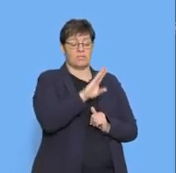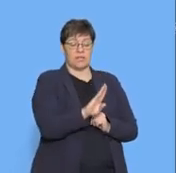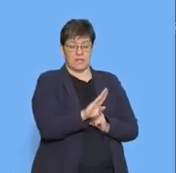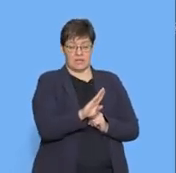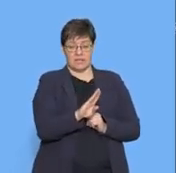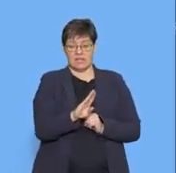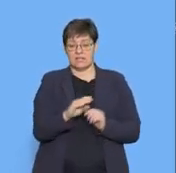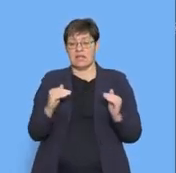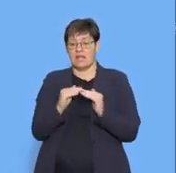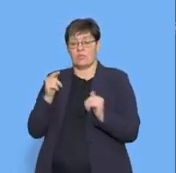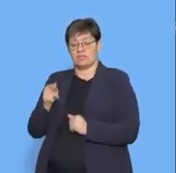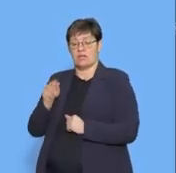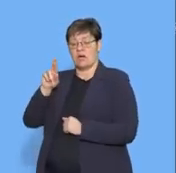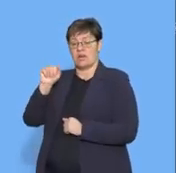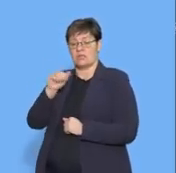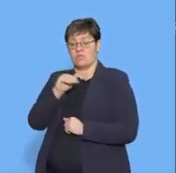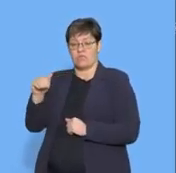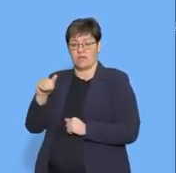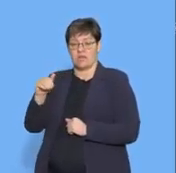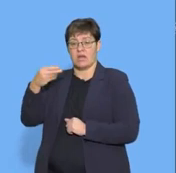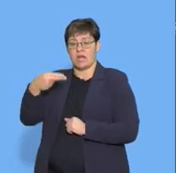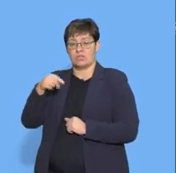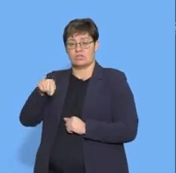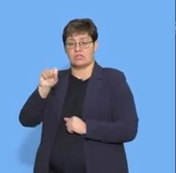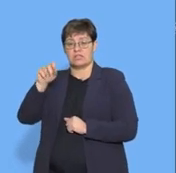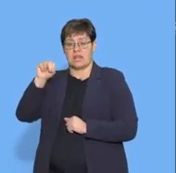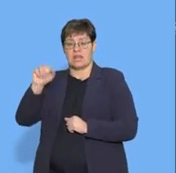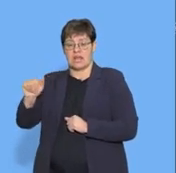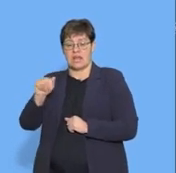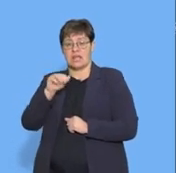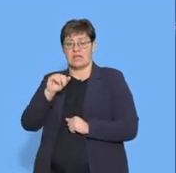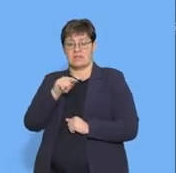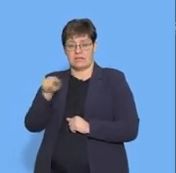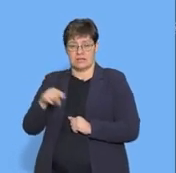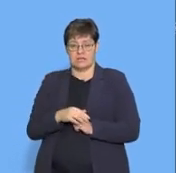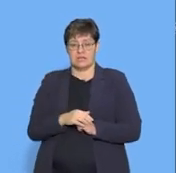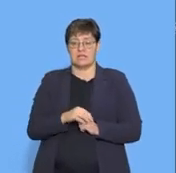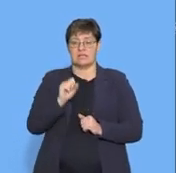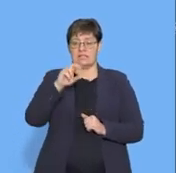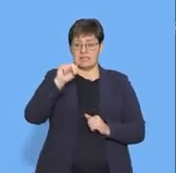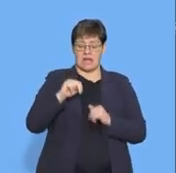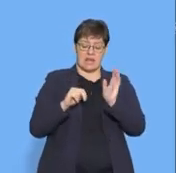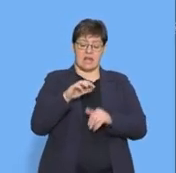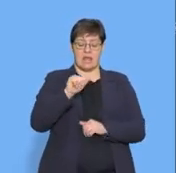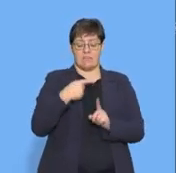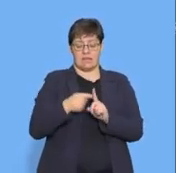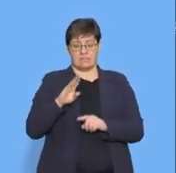Okay? And cos of B will now equal to this. Sorry, let me just erase my writing. Give me a